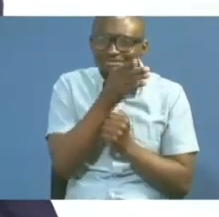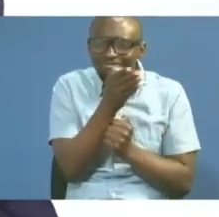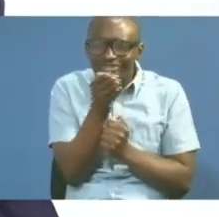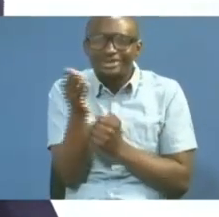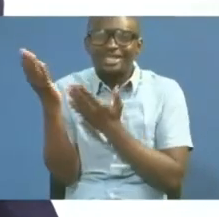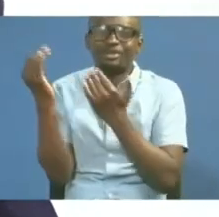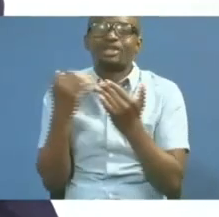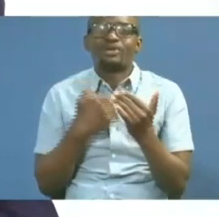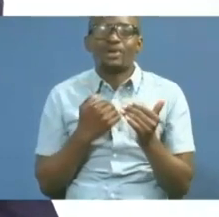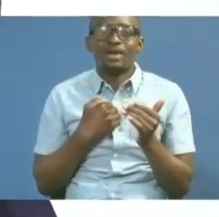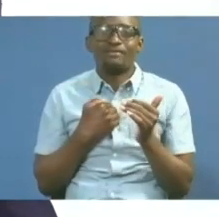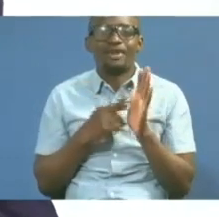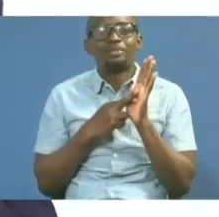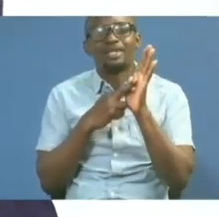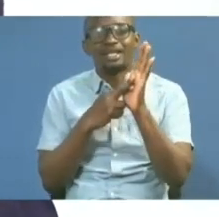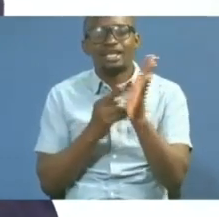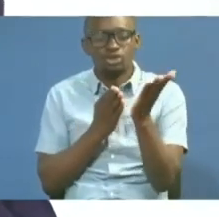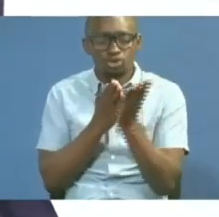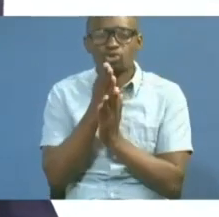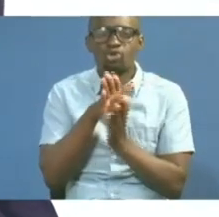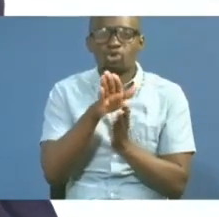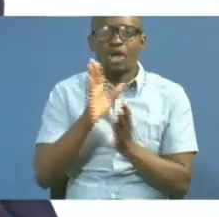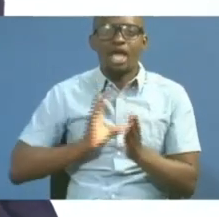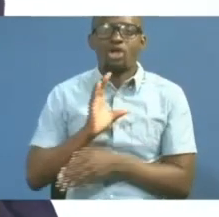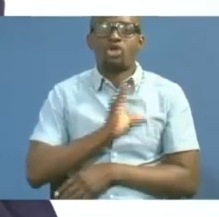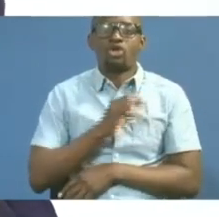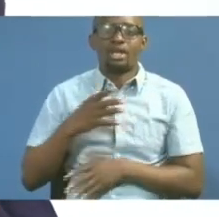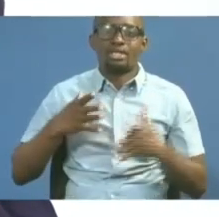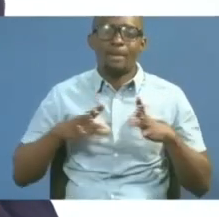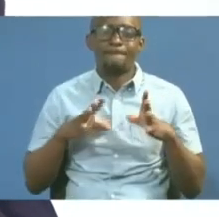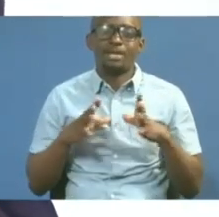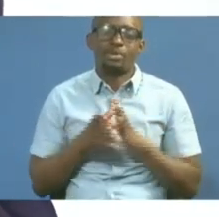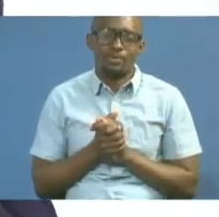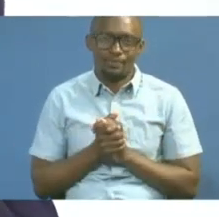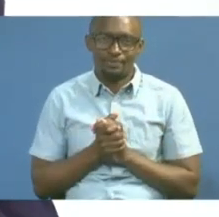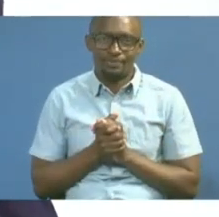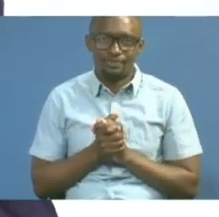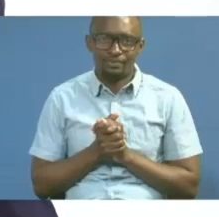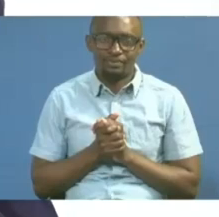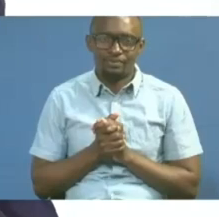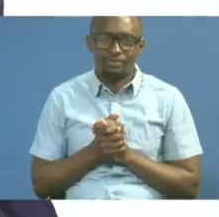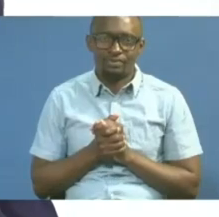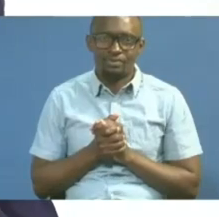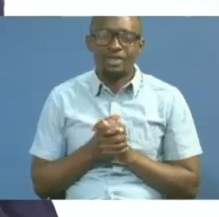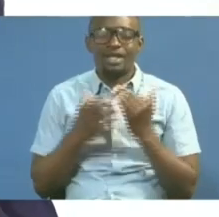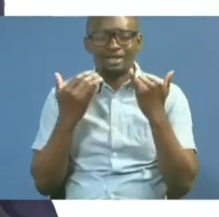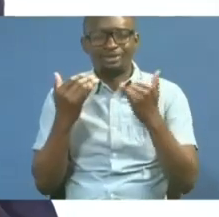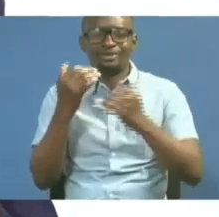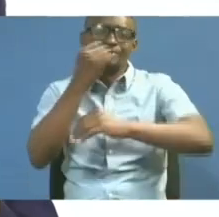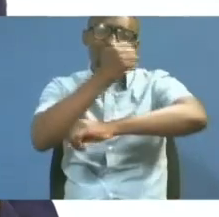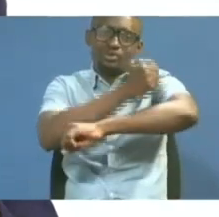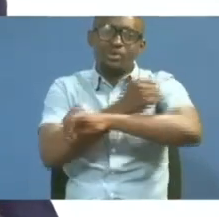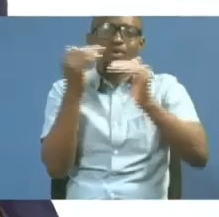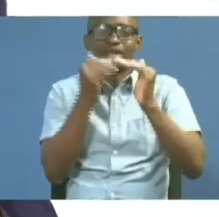be expected to have representation through your congress people, congress persons,